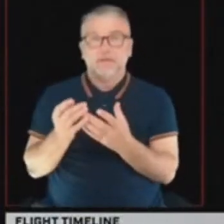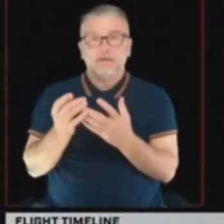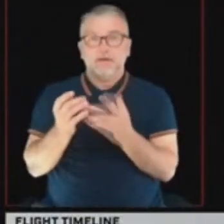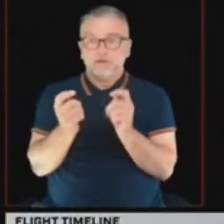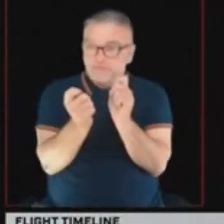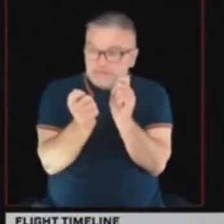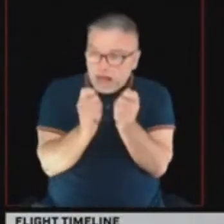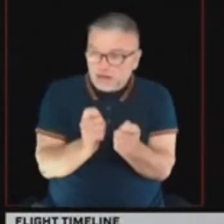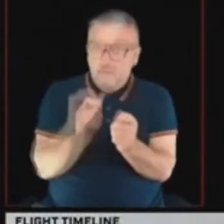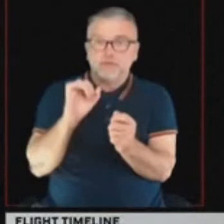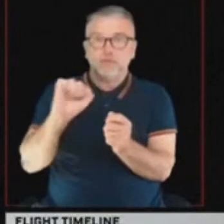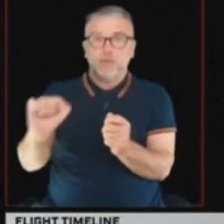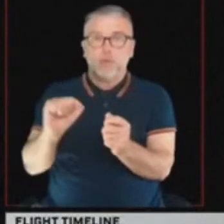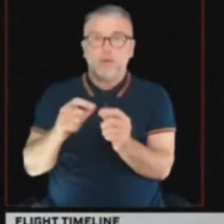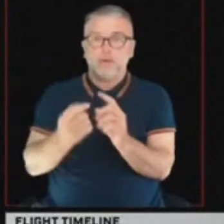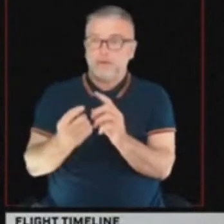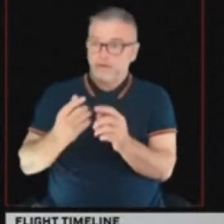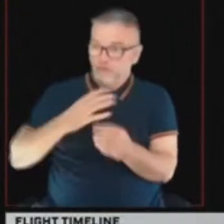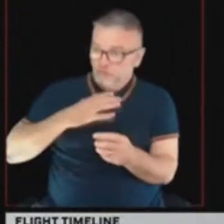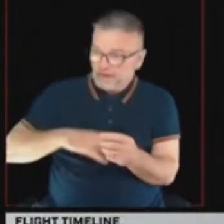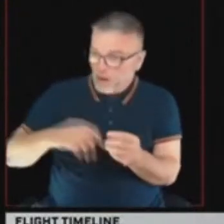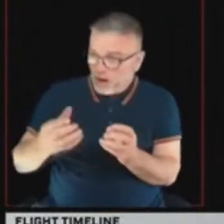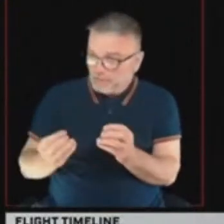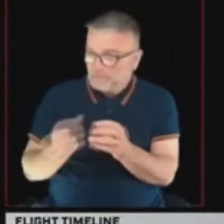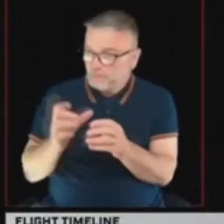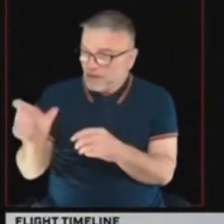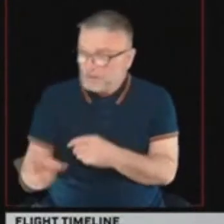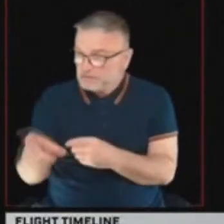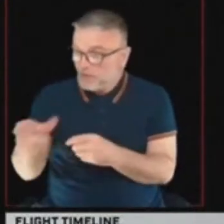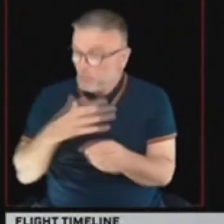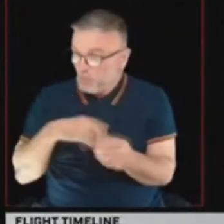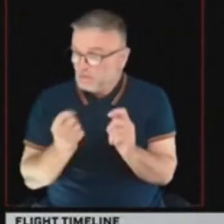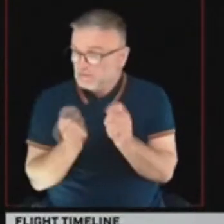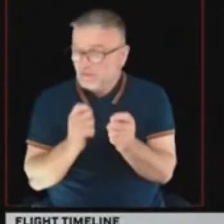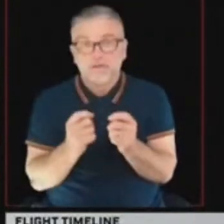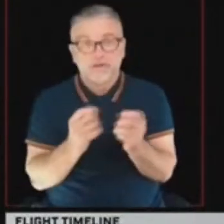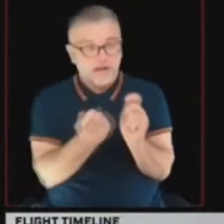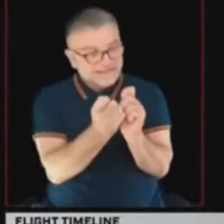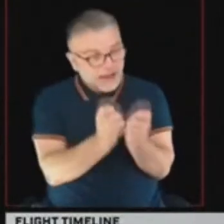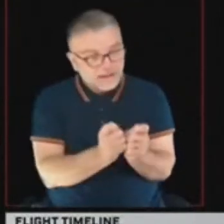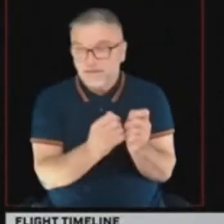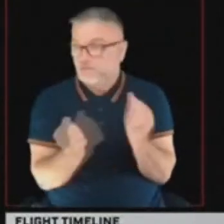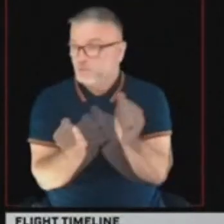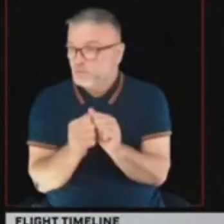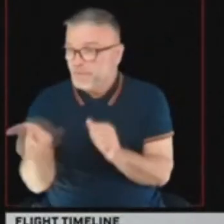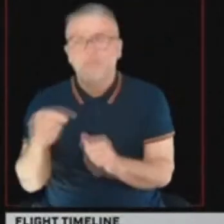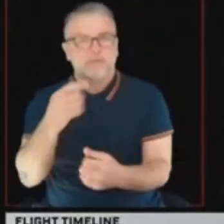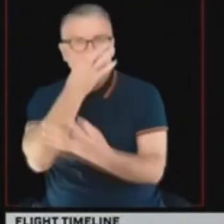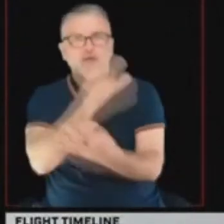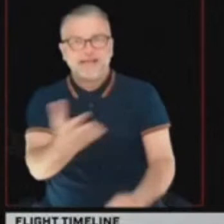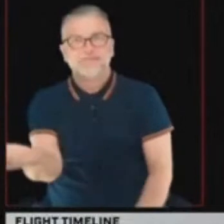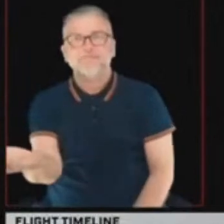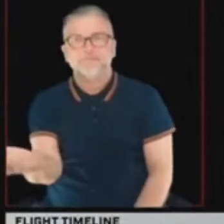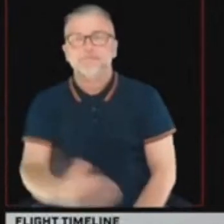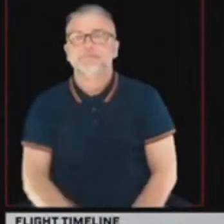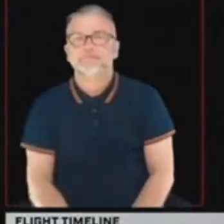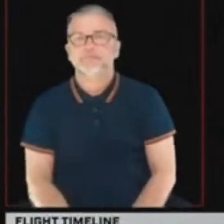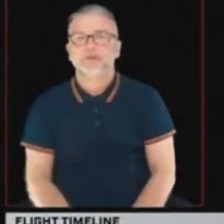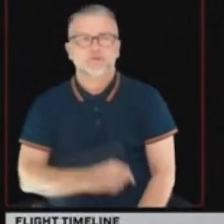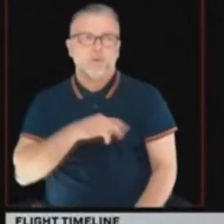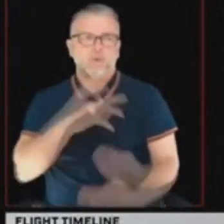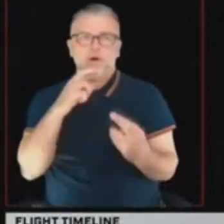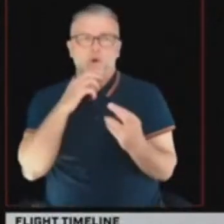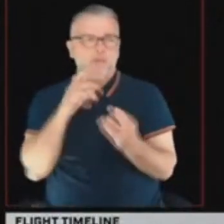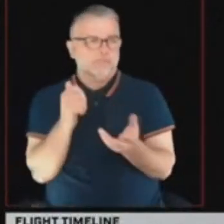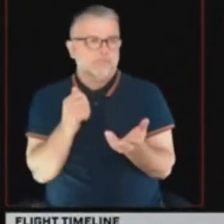other kind of launch solutions to my customer set, that's attractive to them. So yeah, we certainly hope to. Yep.